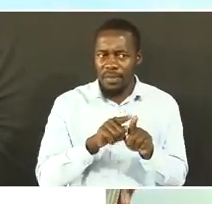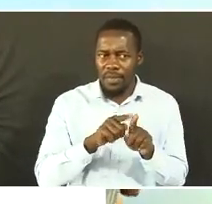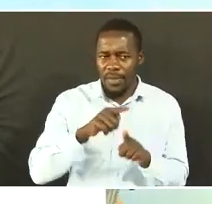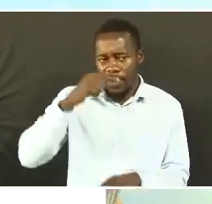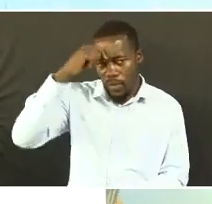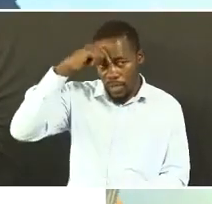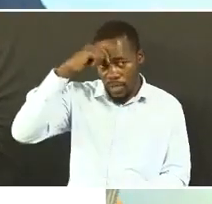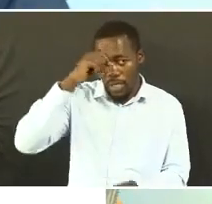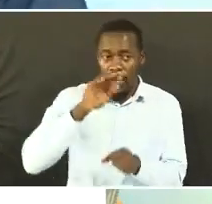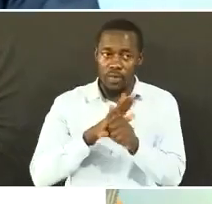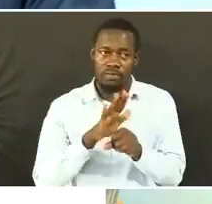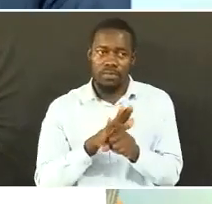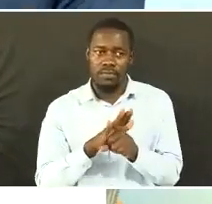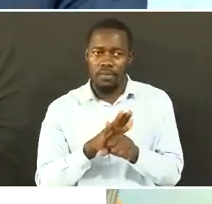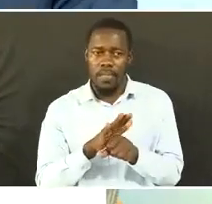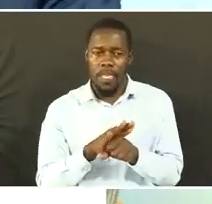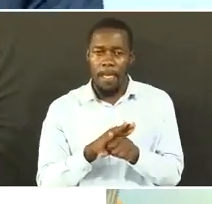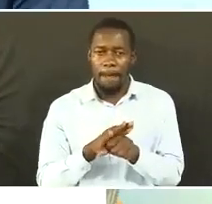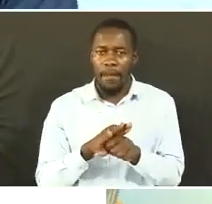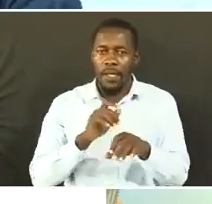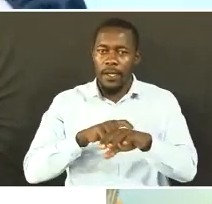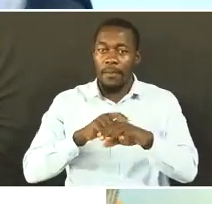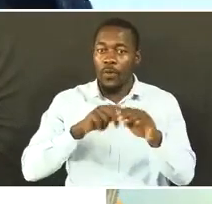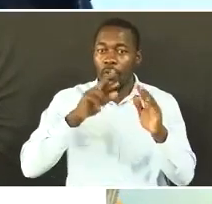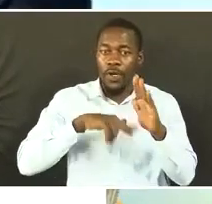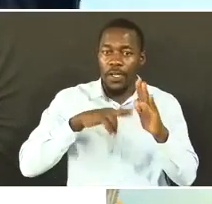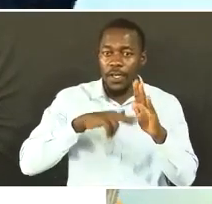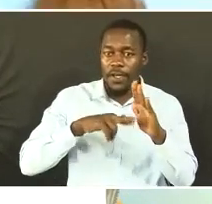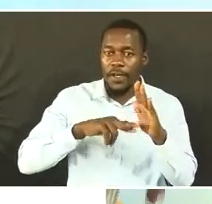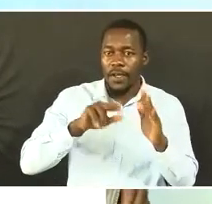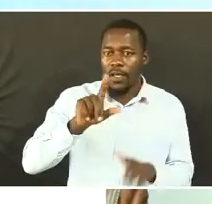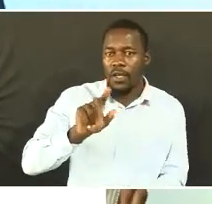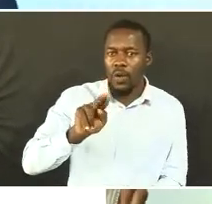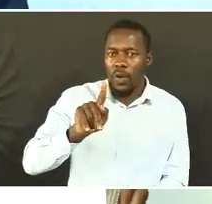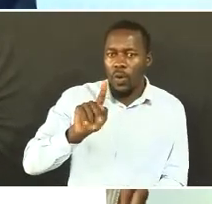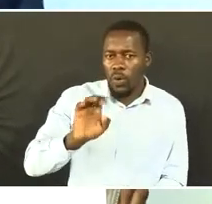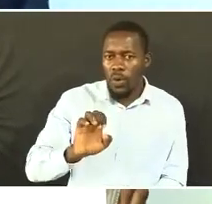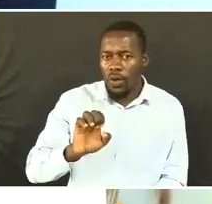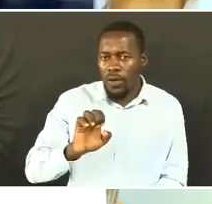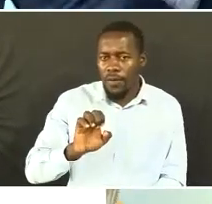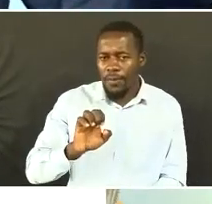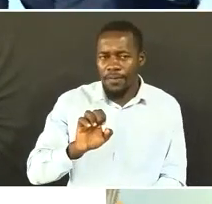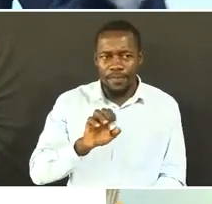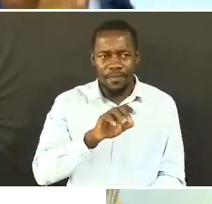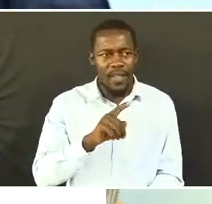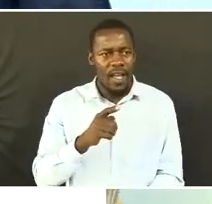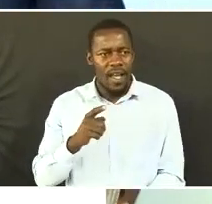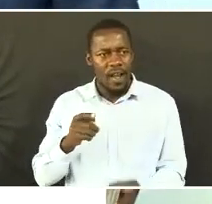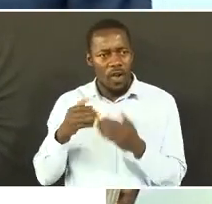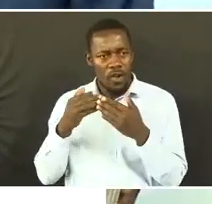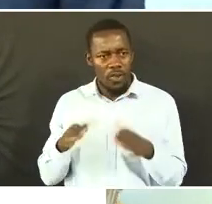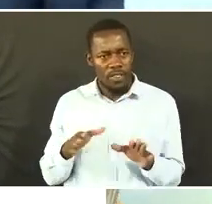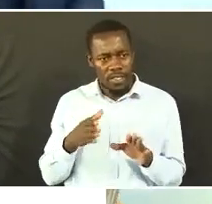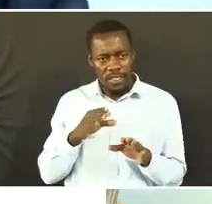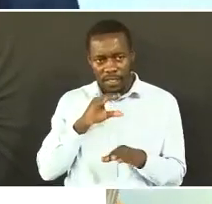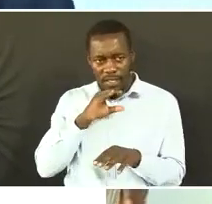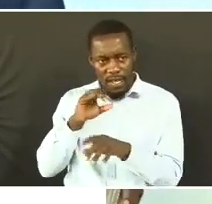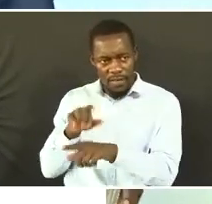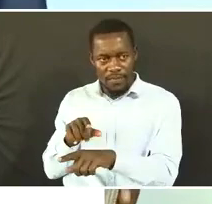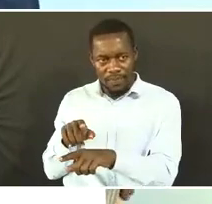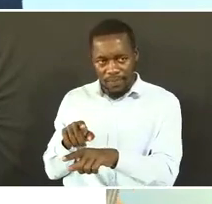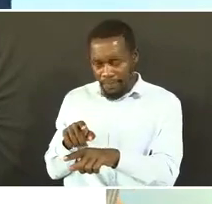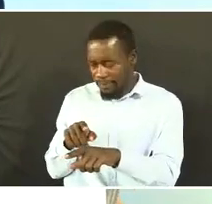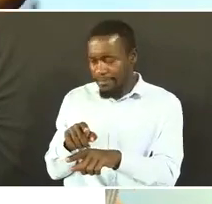full and contextual reading of this passage that the father was a man of means and large estate, a wealthy